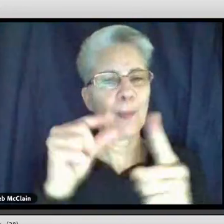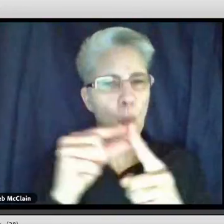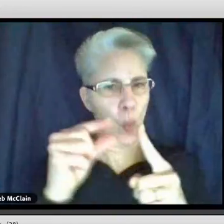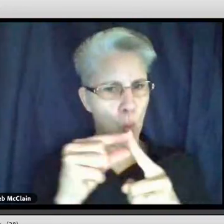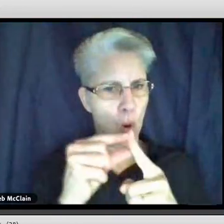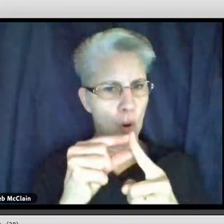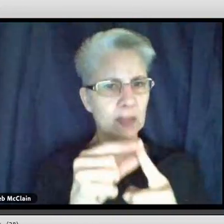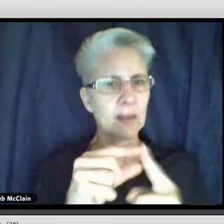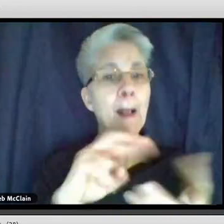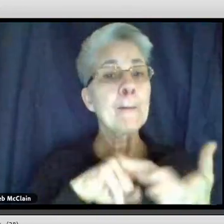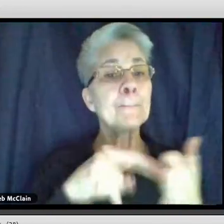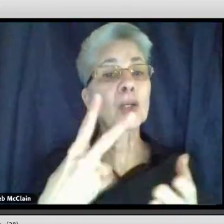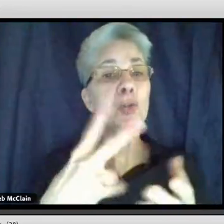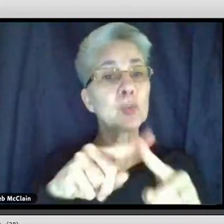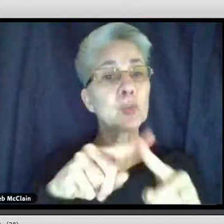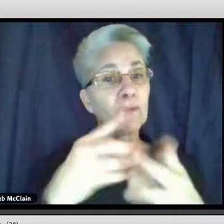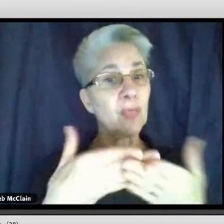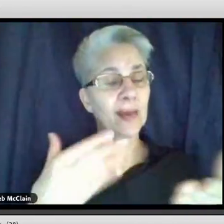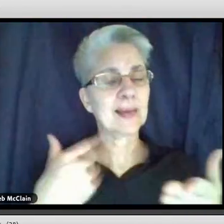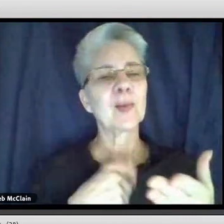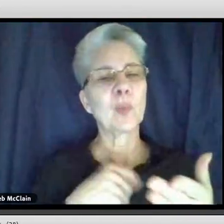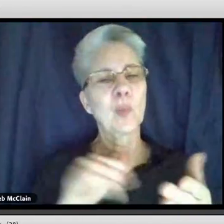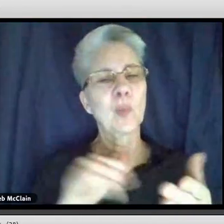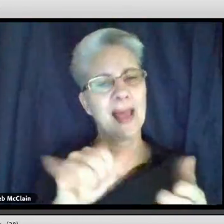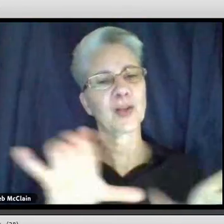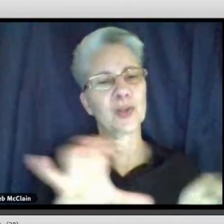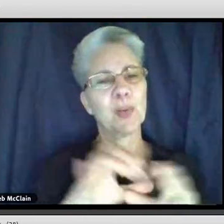different things, which we also like to do in the